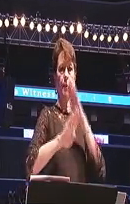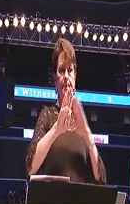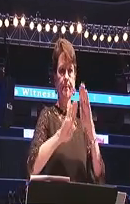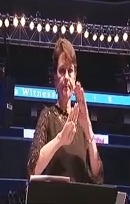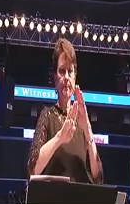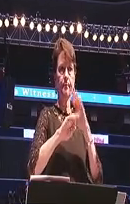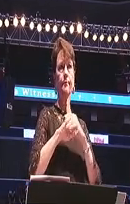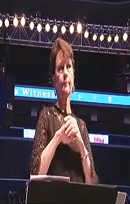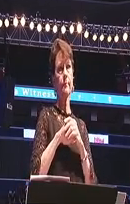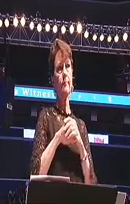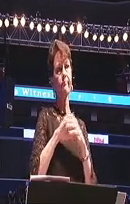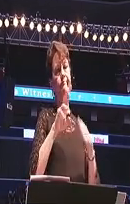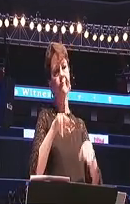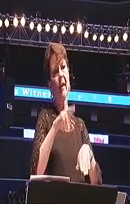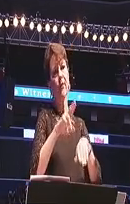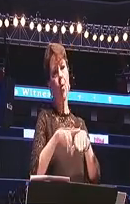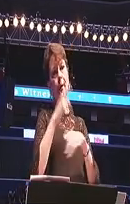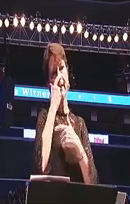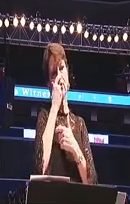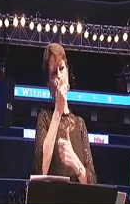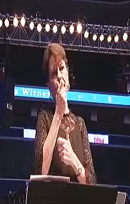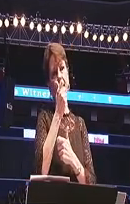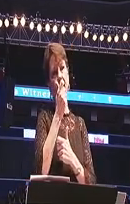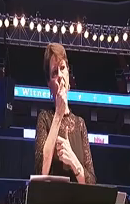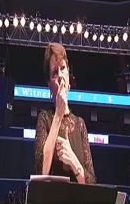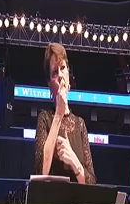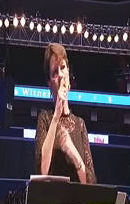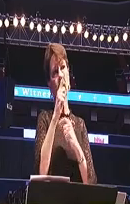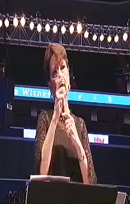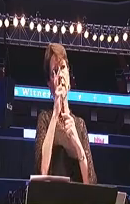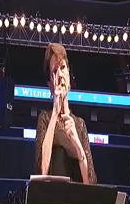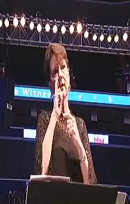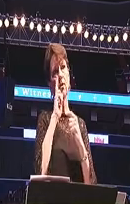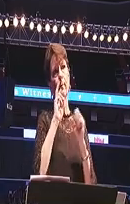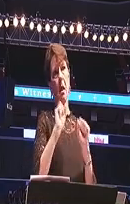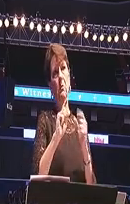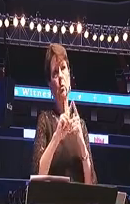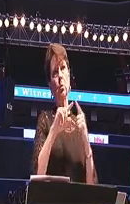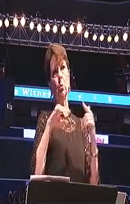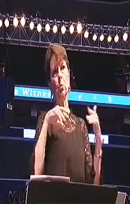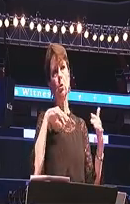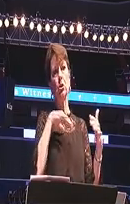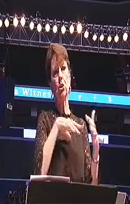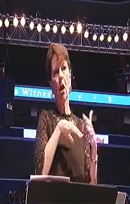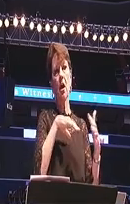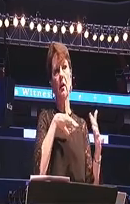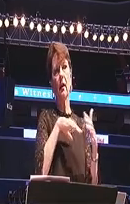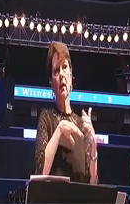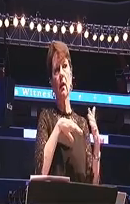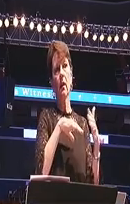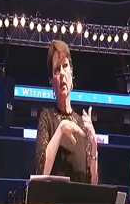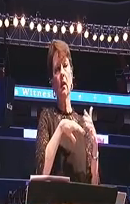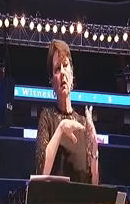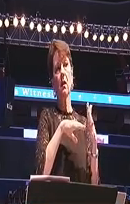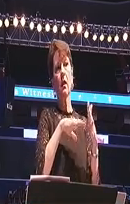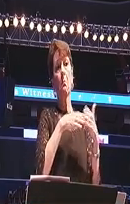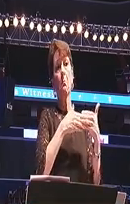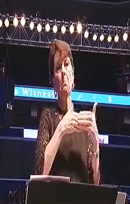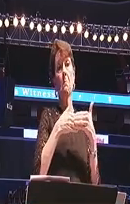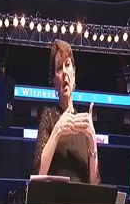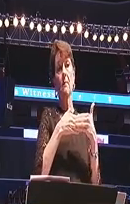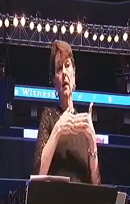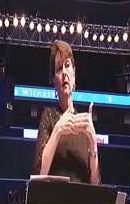And of course, one interesting thing was to study the development of the baby in the